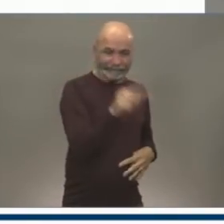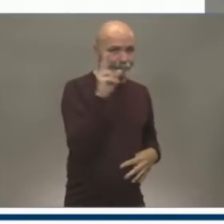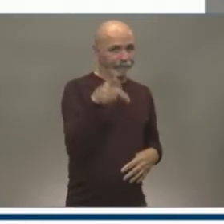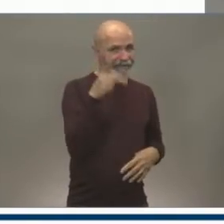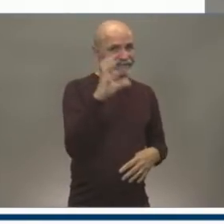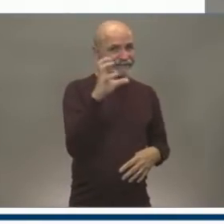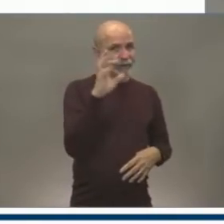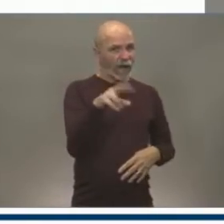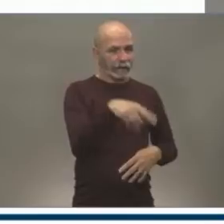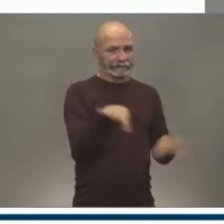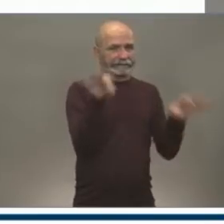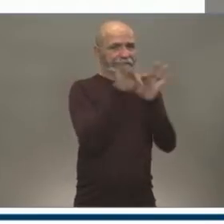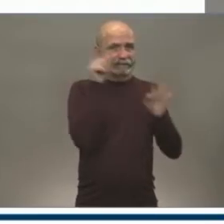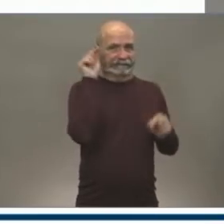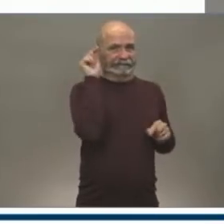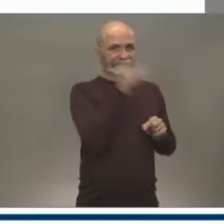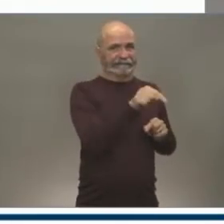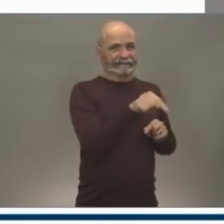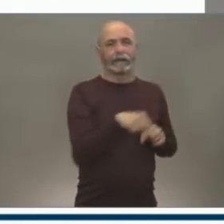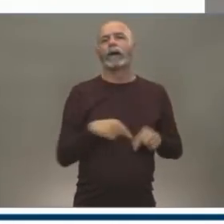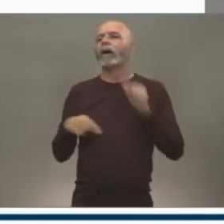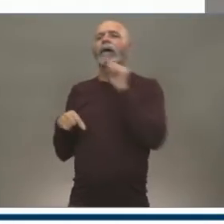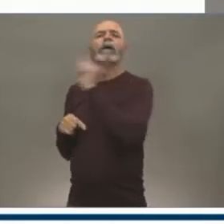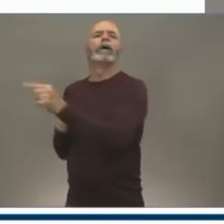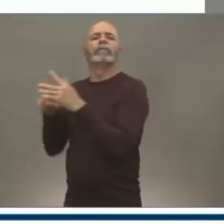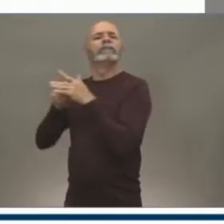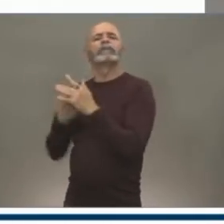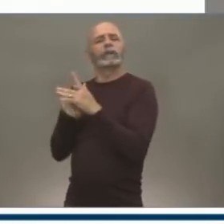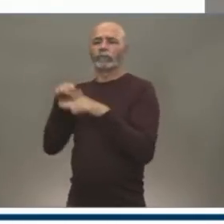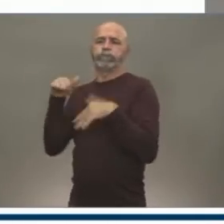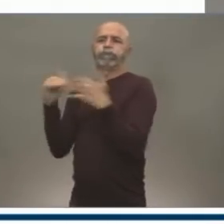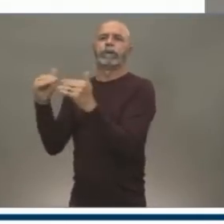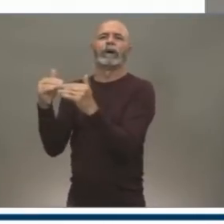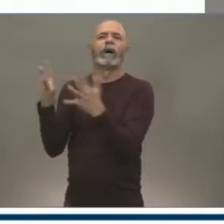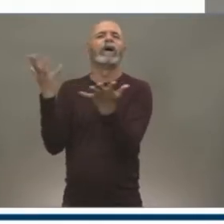rapid test, you can get through large numbers of people